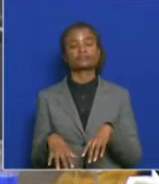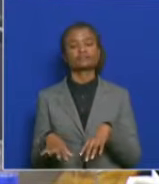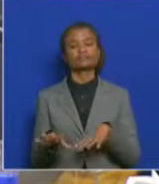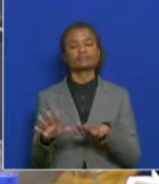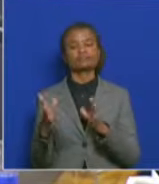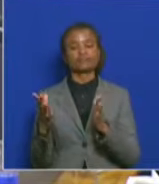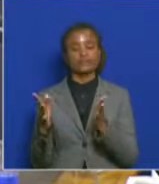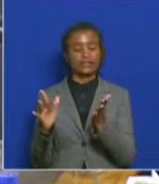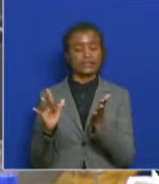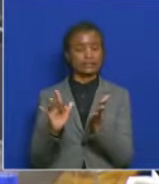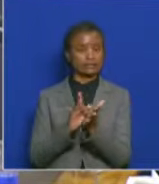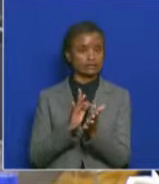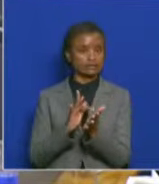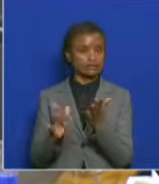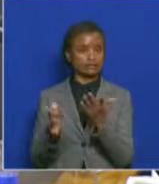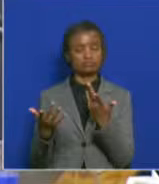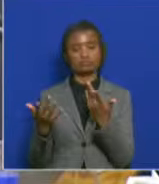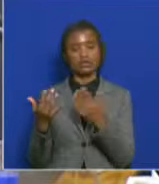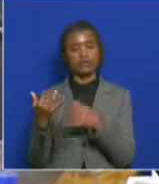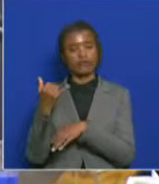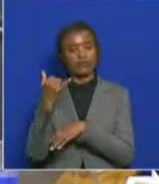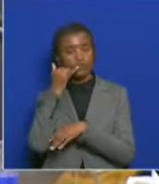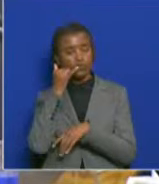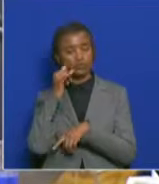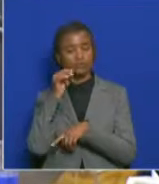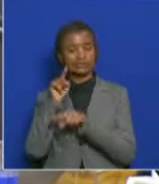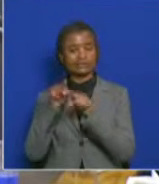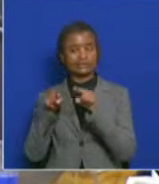from General Khan on the 10th of May.